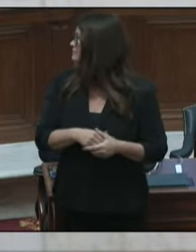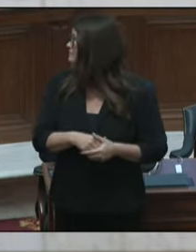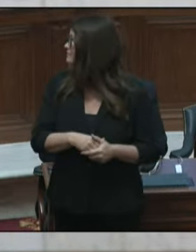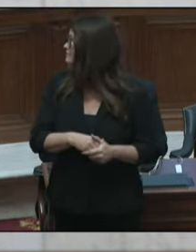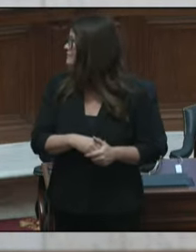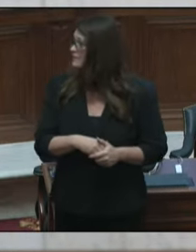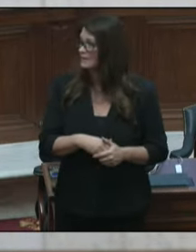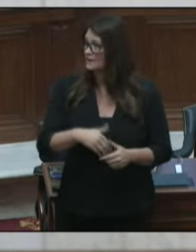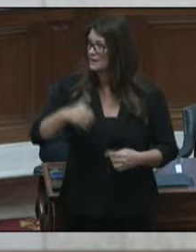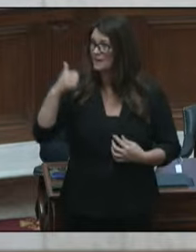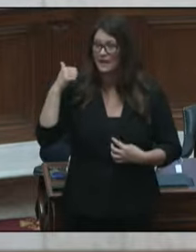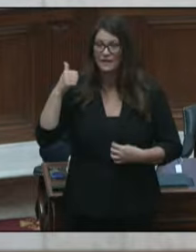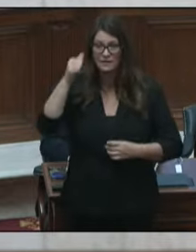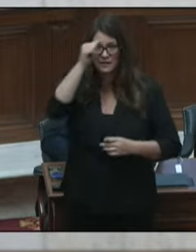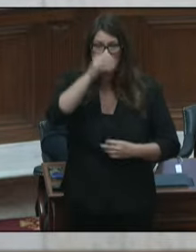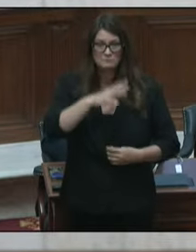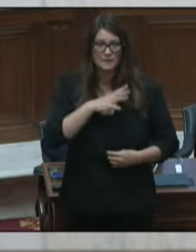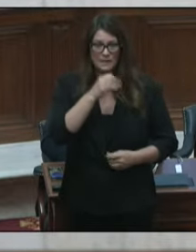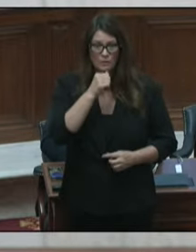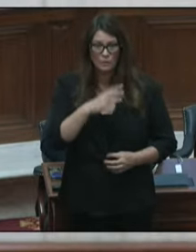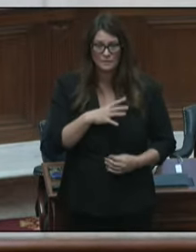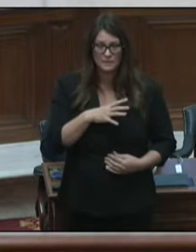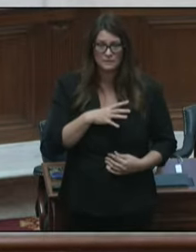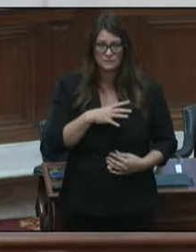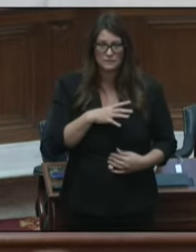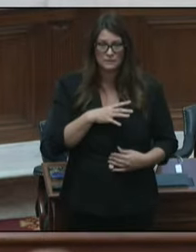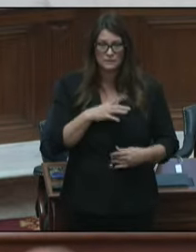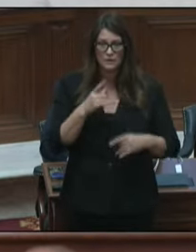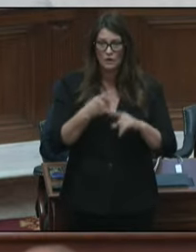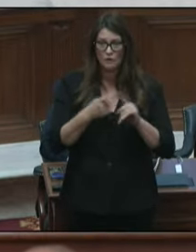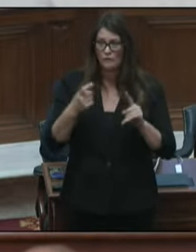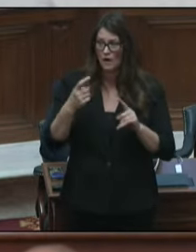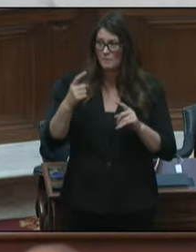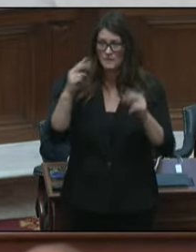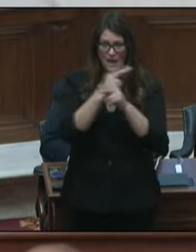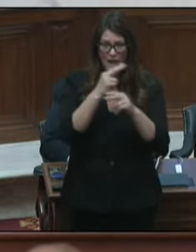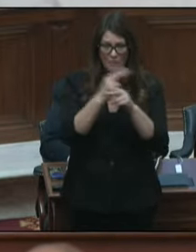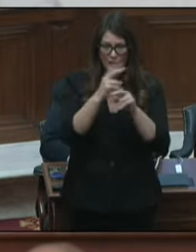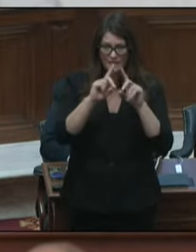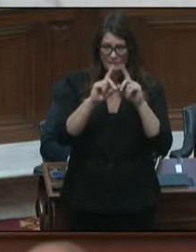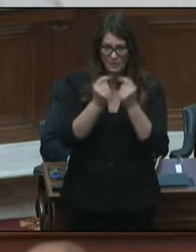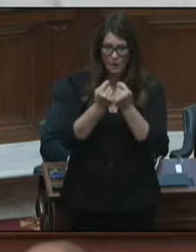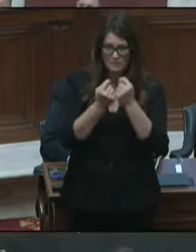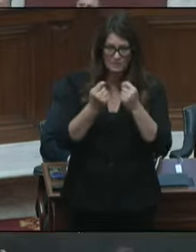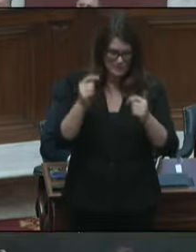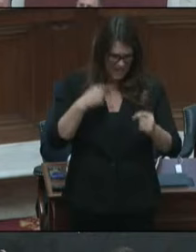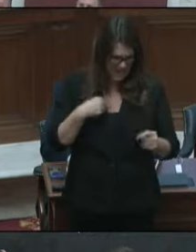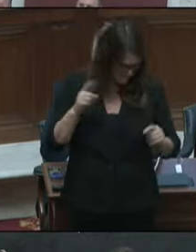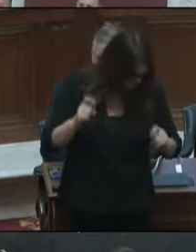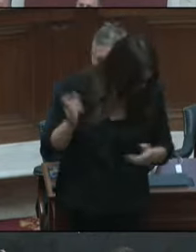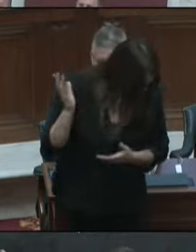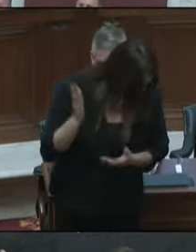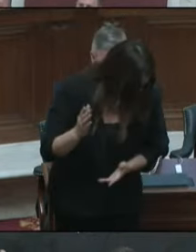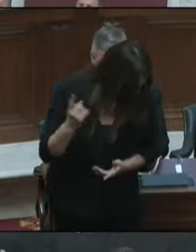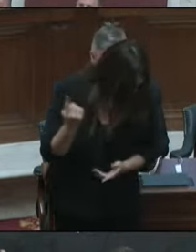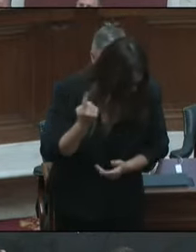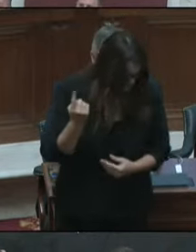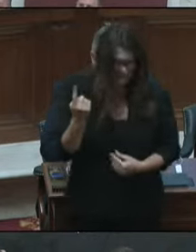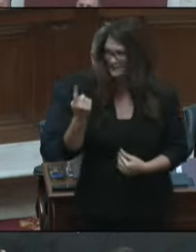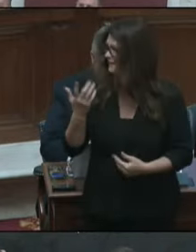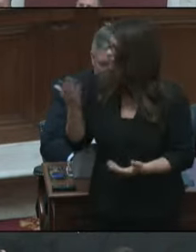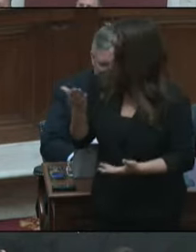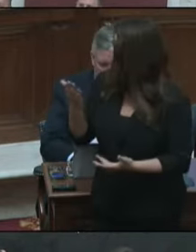Now, these men and women from our highway department, you know, I had to bring you something out